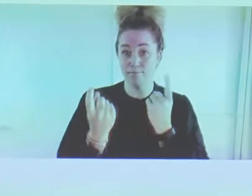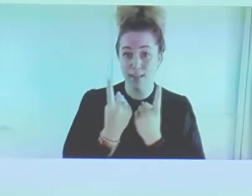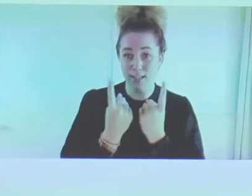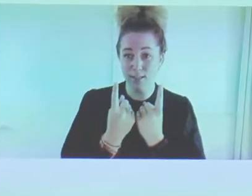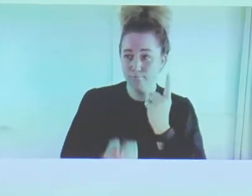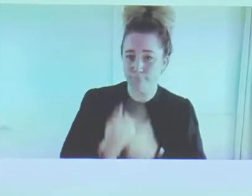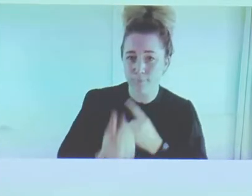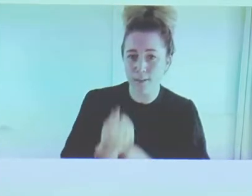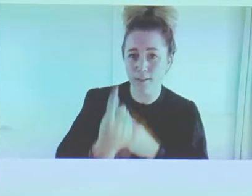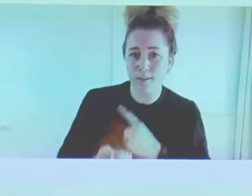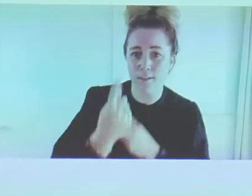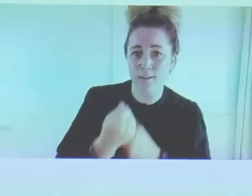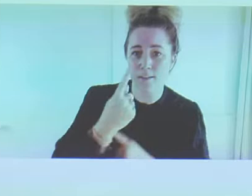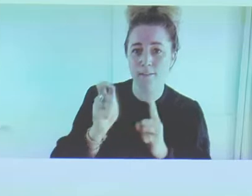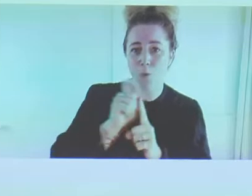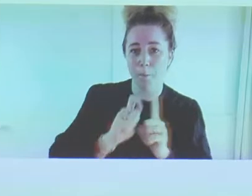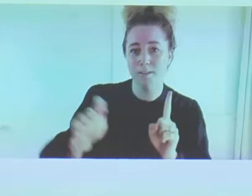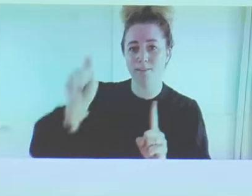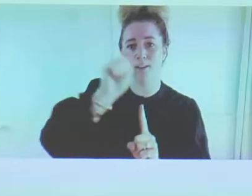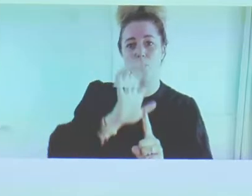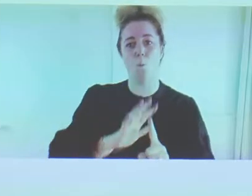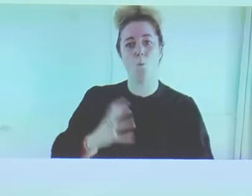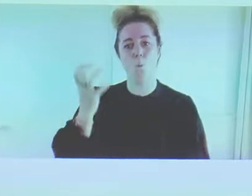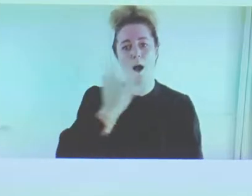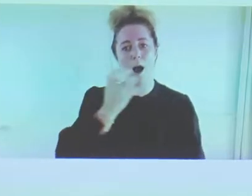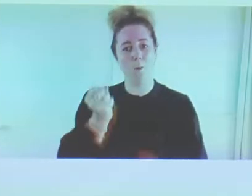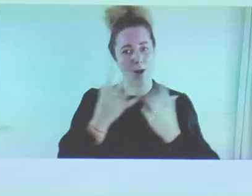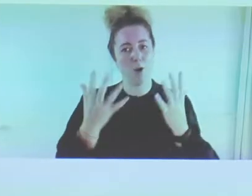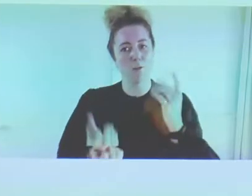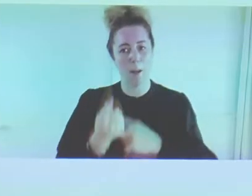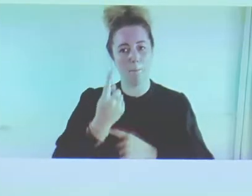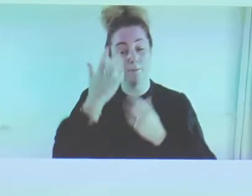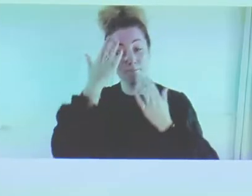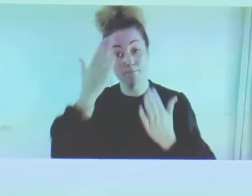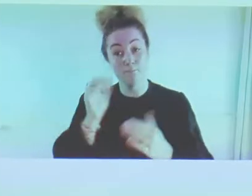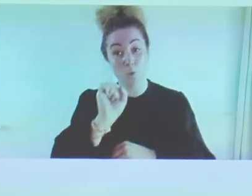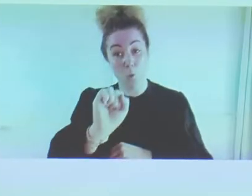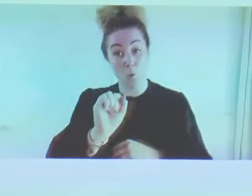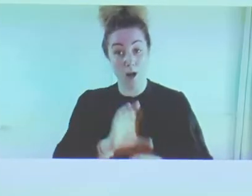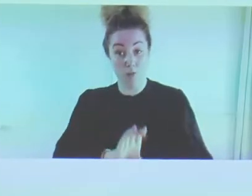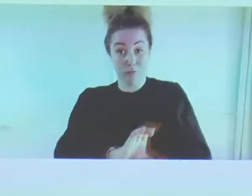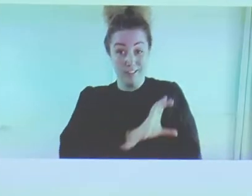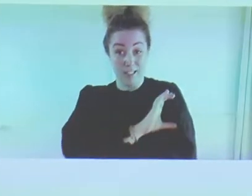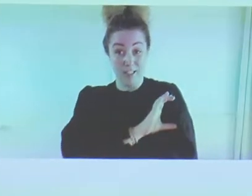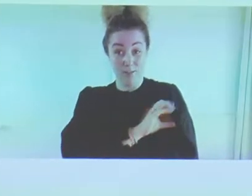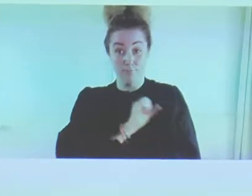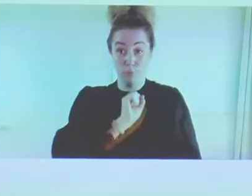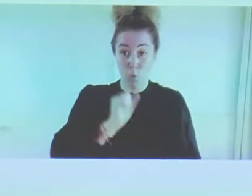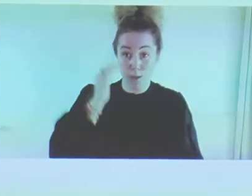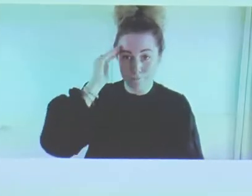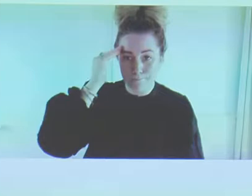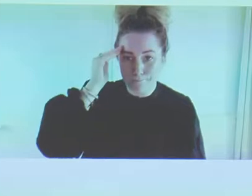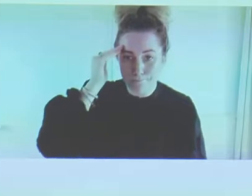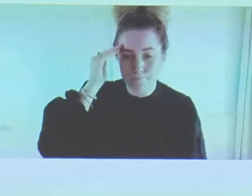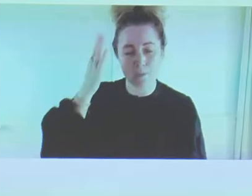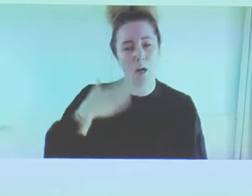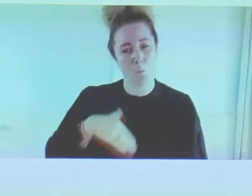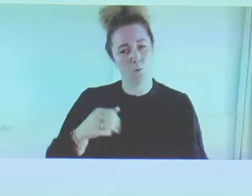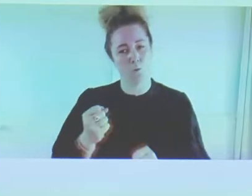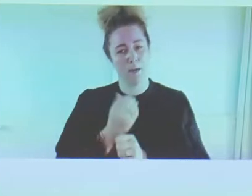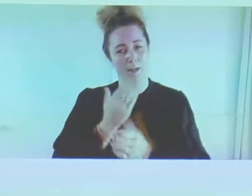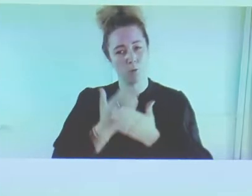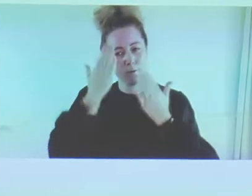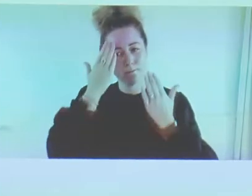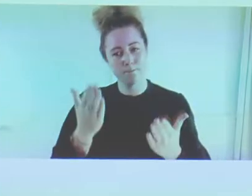Arts since 2018. along with acknowledging your resilience and fortitude I also want to pay my